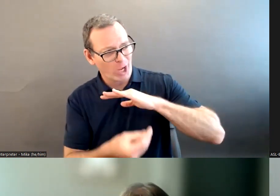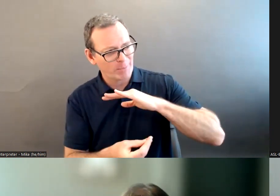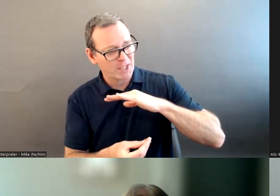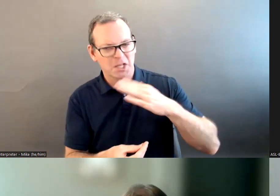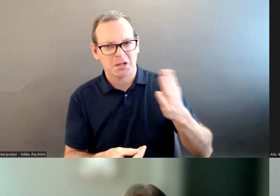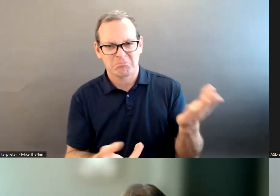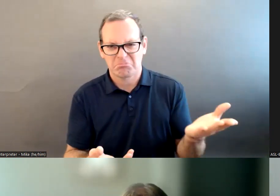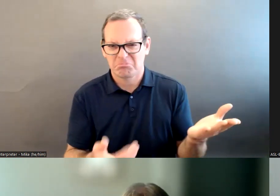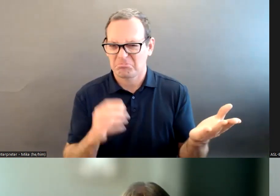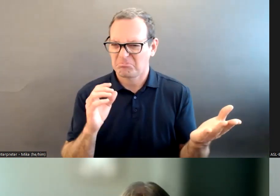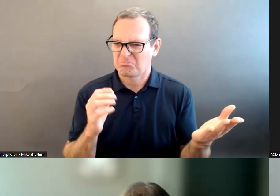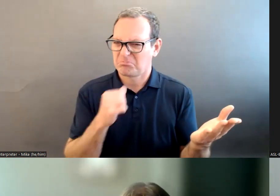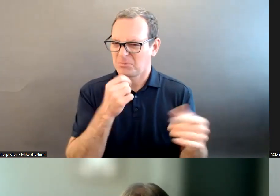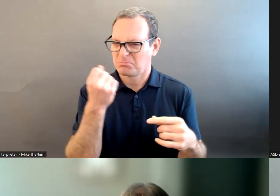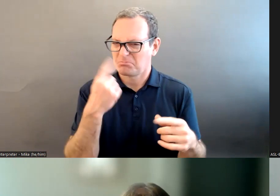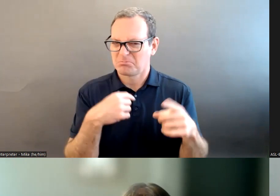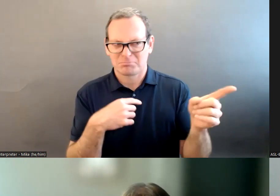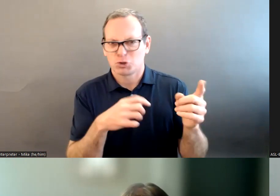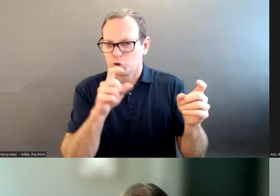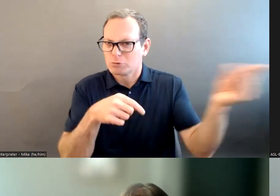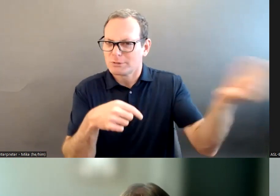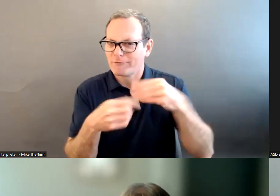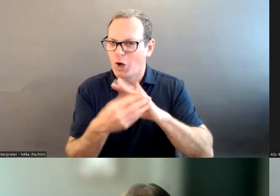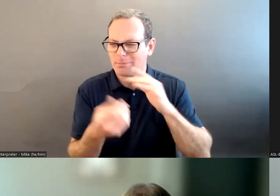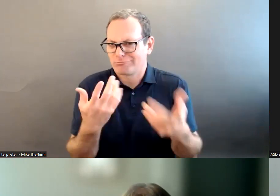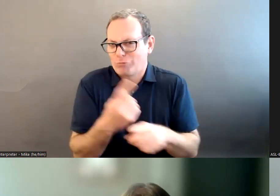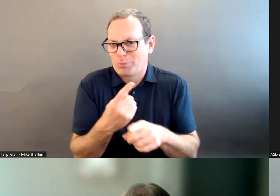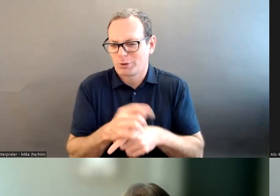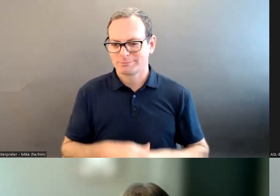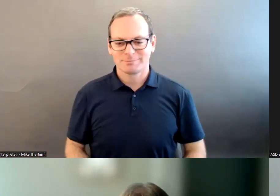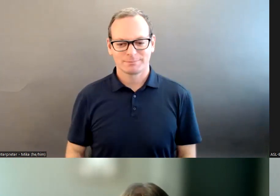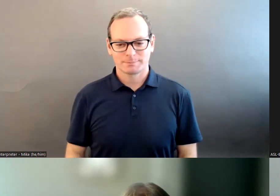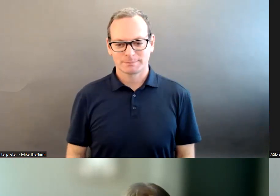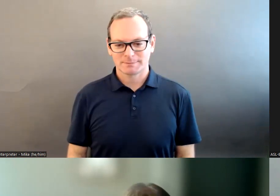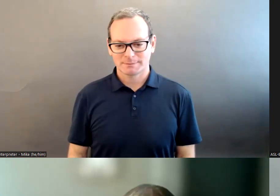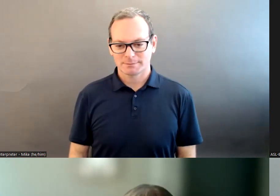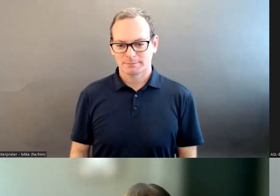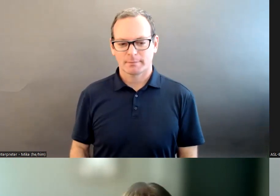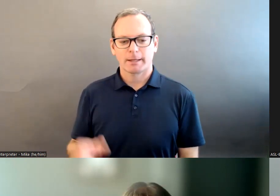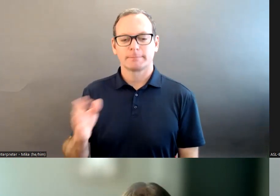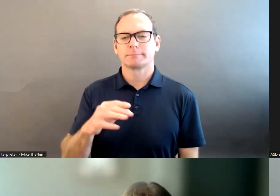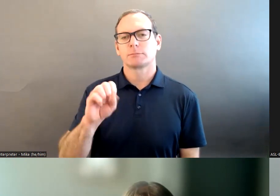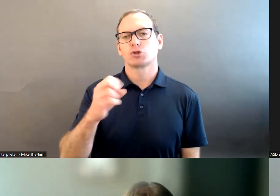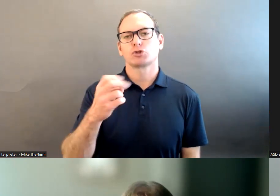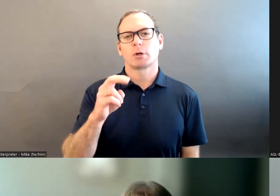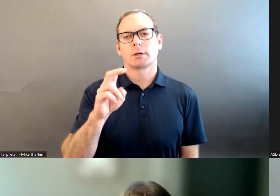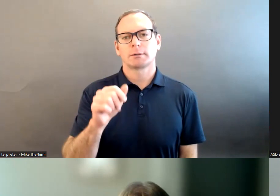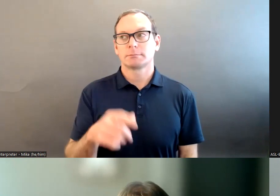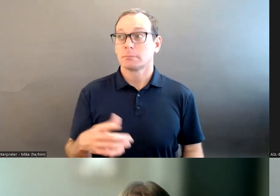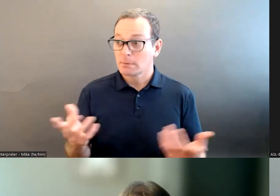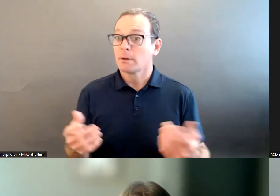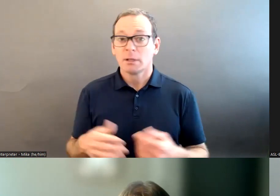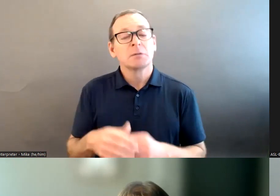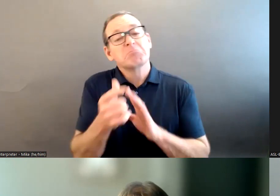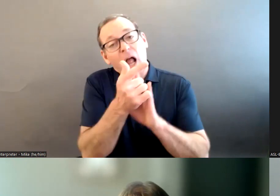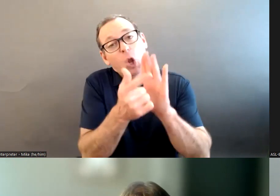okay. Yeah, I think it's being unhappy that the lawyer would not make a power of attorney. And there's lots of good reasons why a lawyer